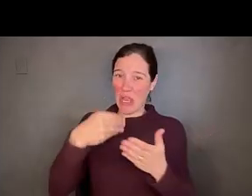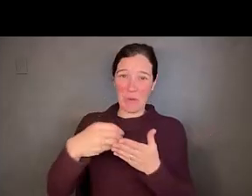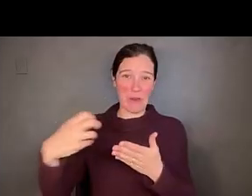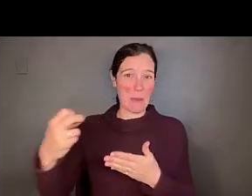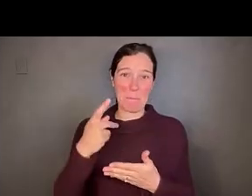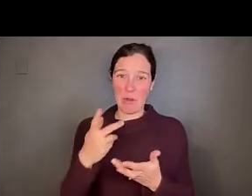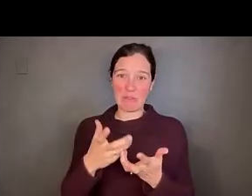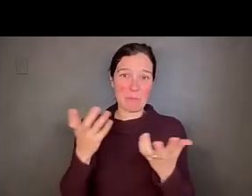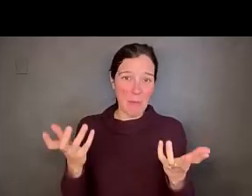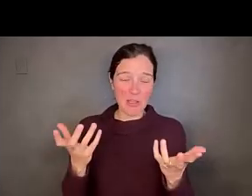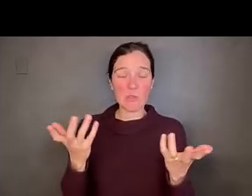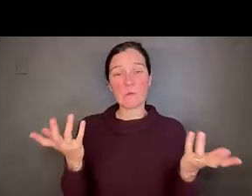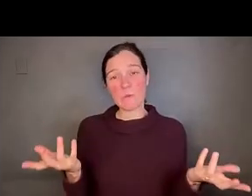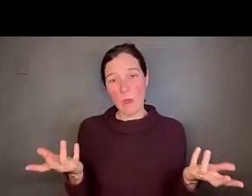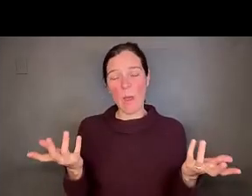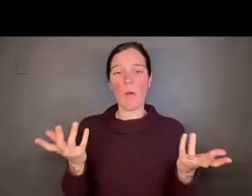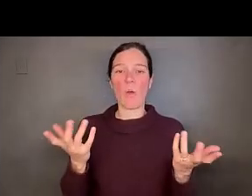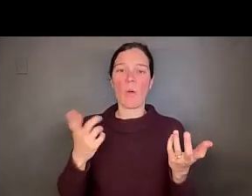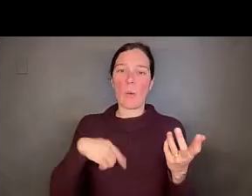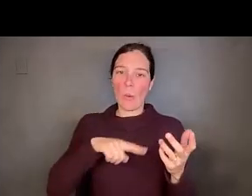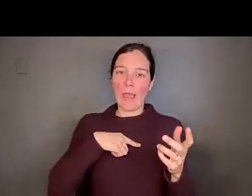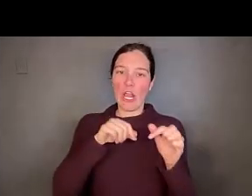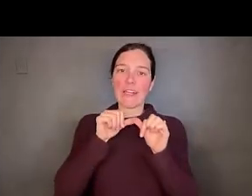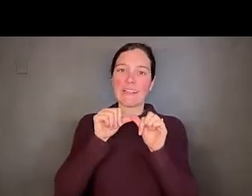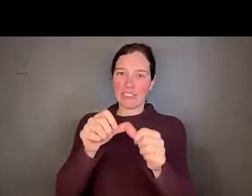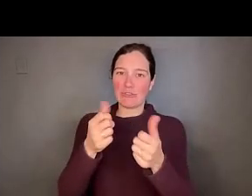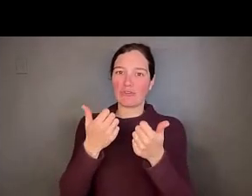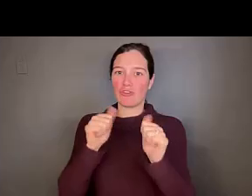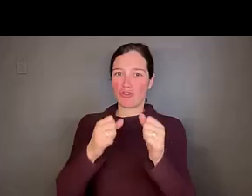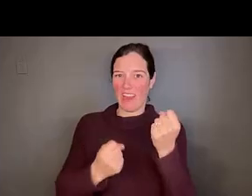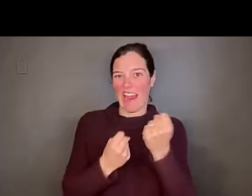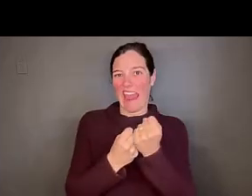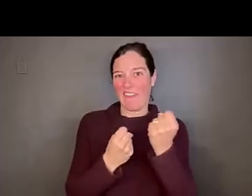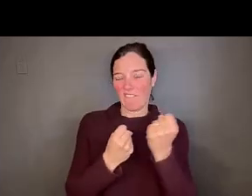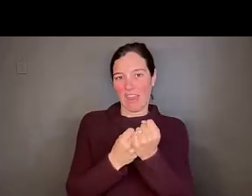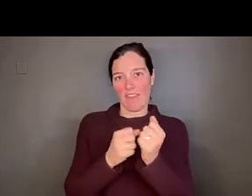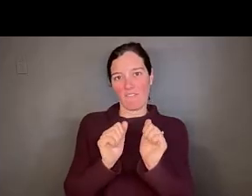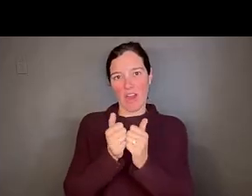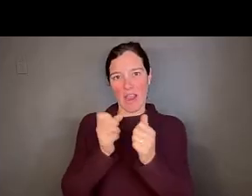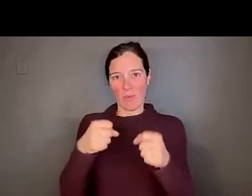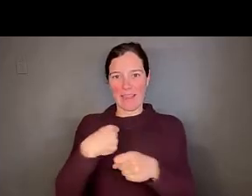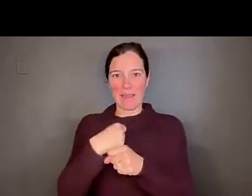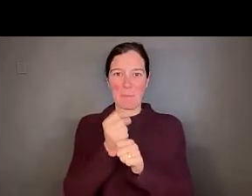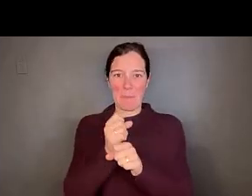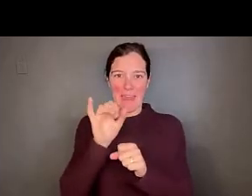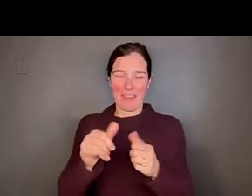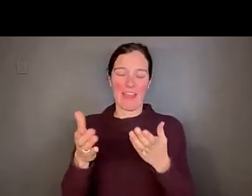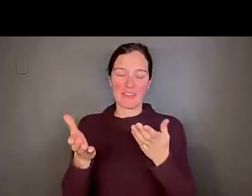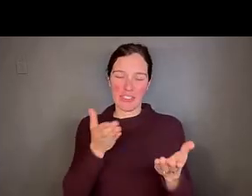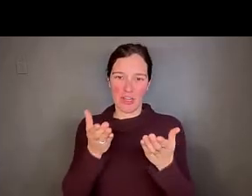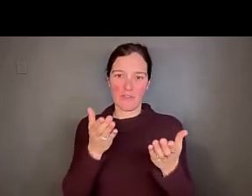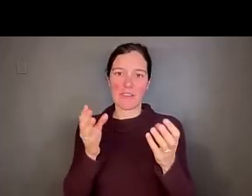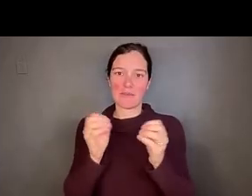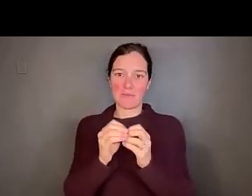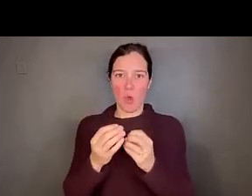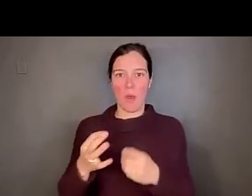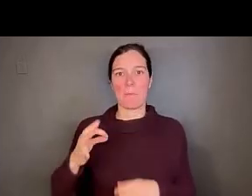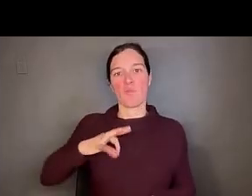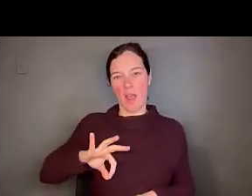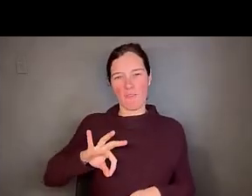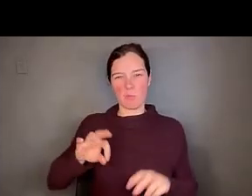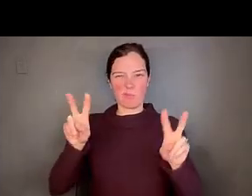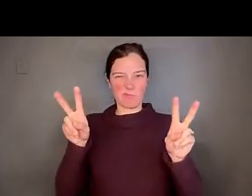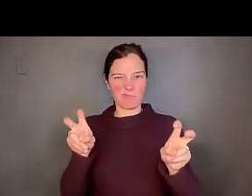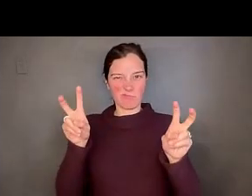a lot. And so we're continuing to try to advocate for ways to make those services more profitable, if